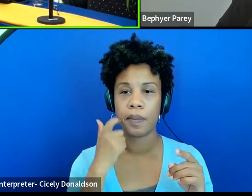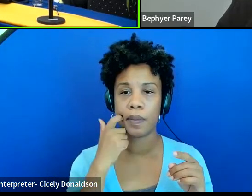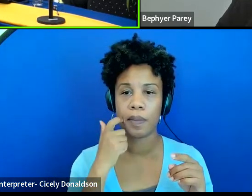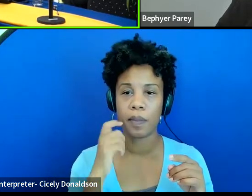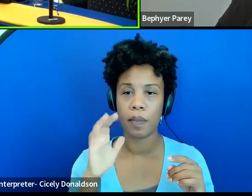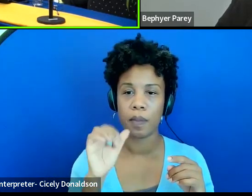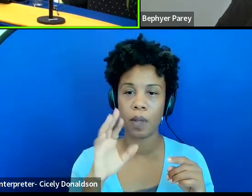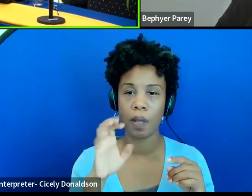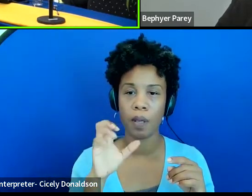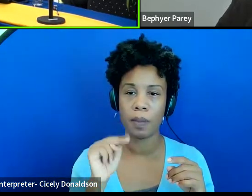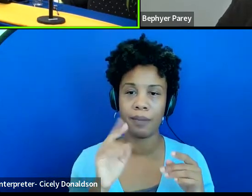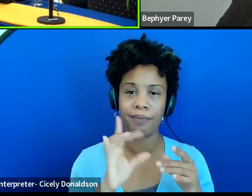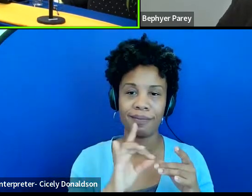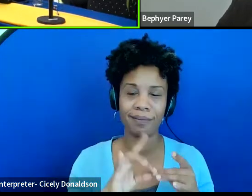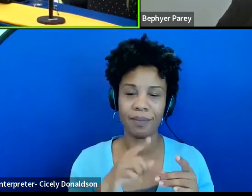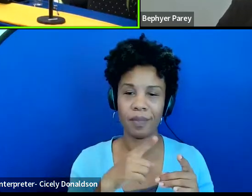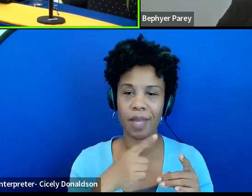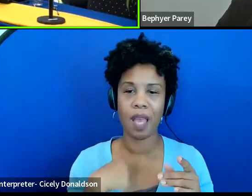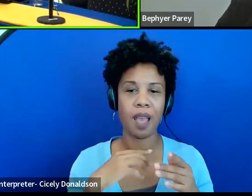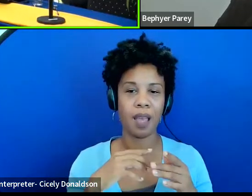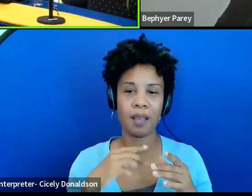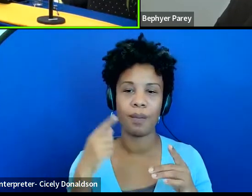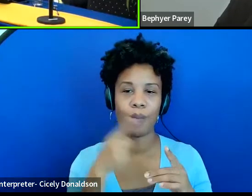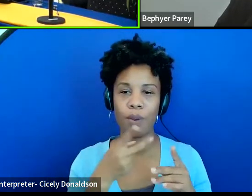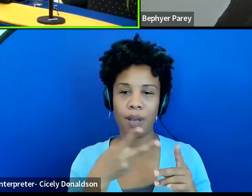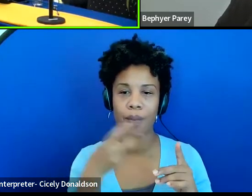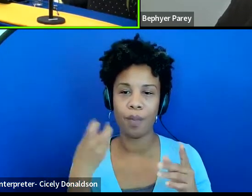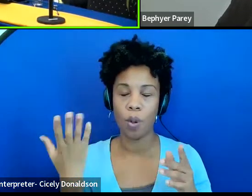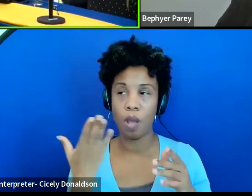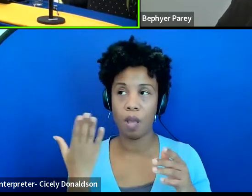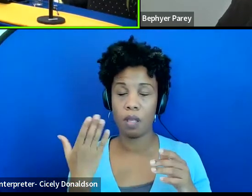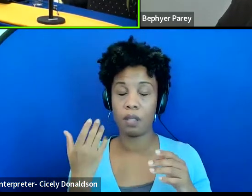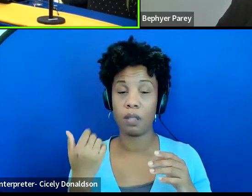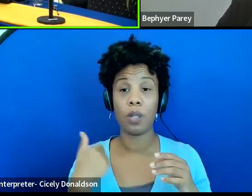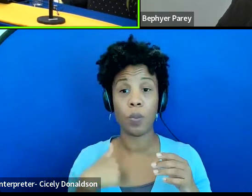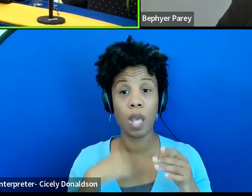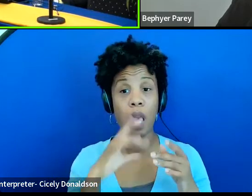decision, because this idea of